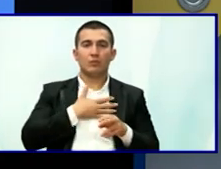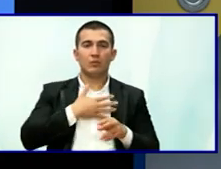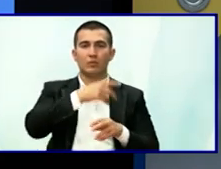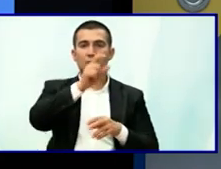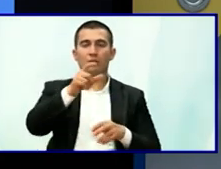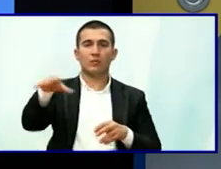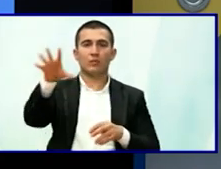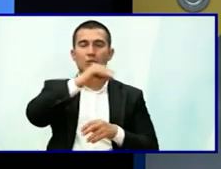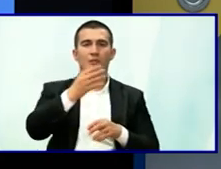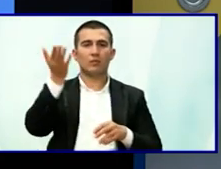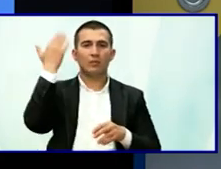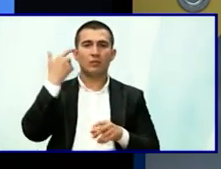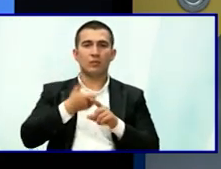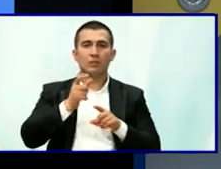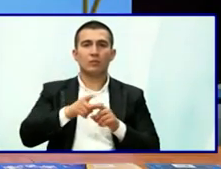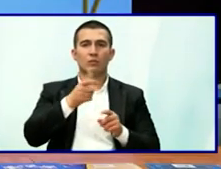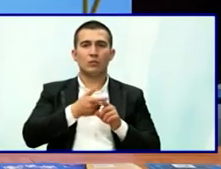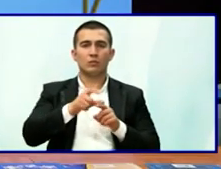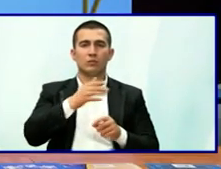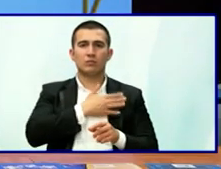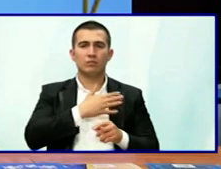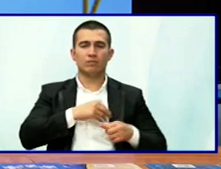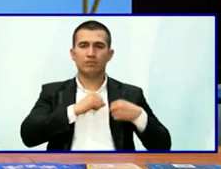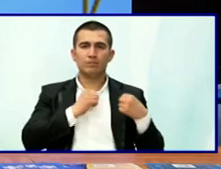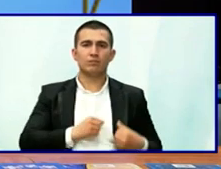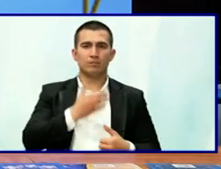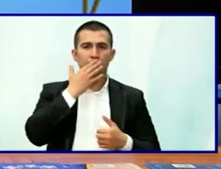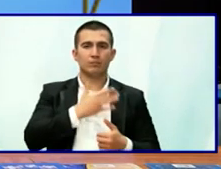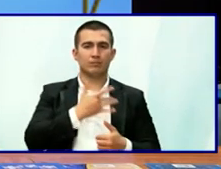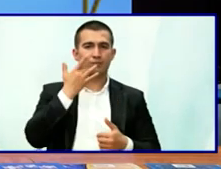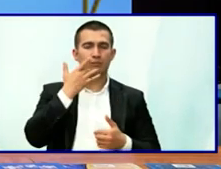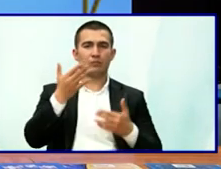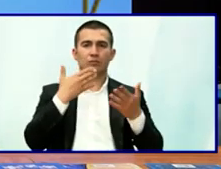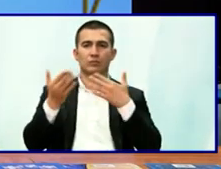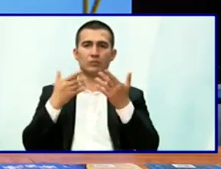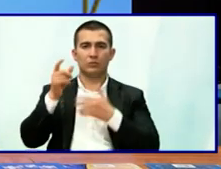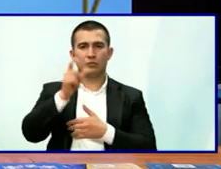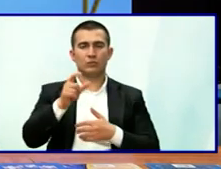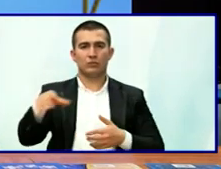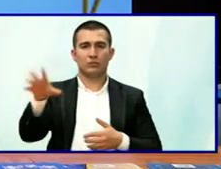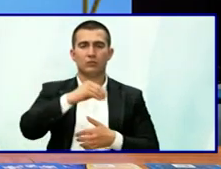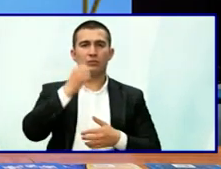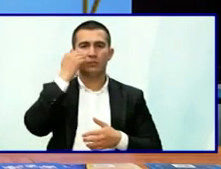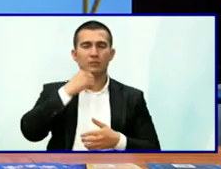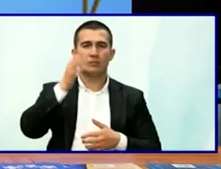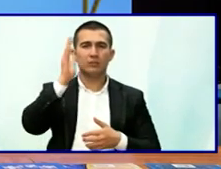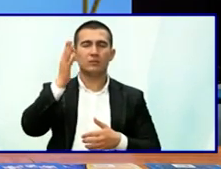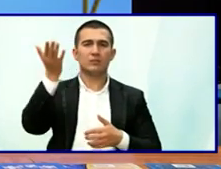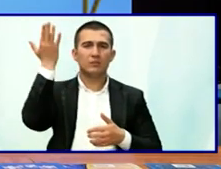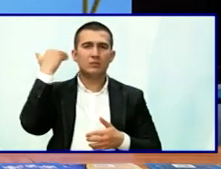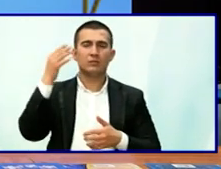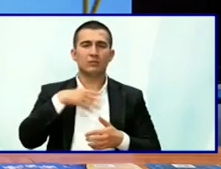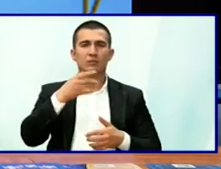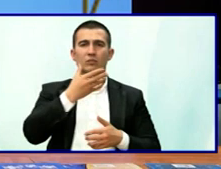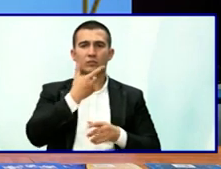azal azaldan farzand sevar xalq. Mana shunday insonlarni dunyo yuzini ko'rsatishga, ajdodlariga, avlodlariga